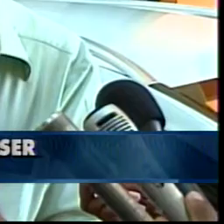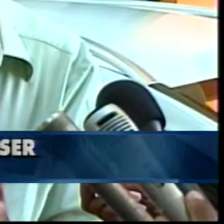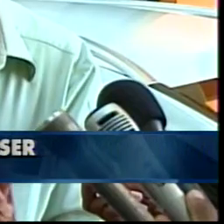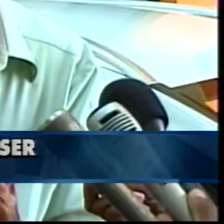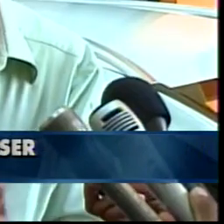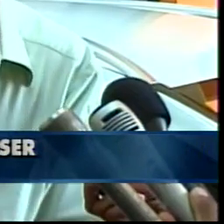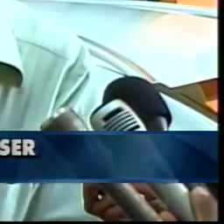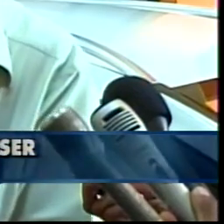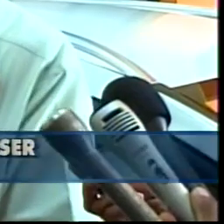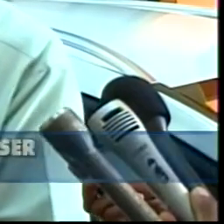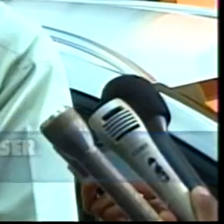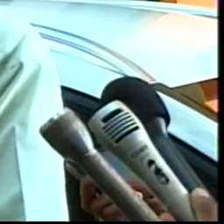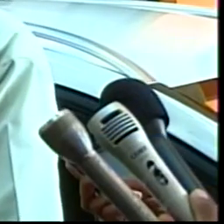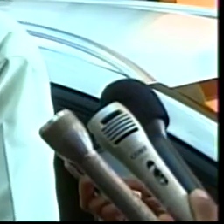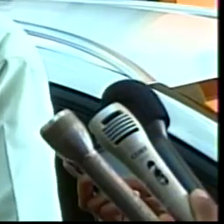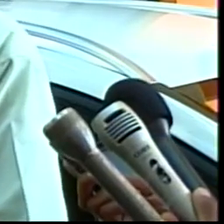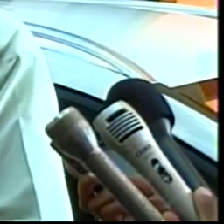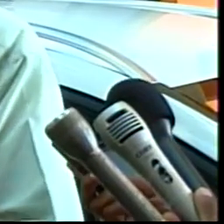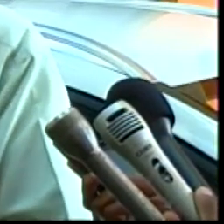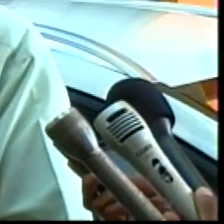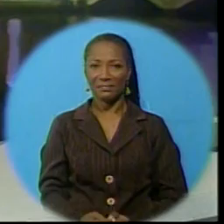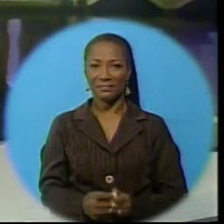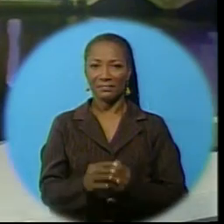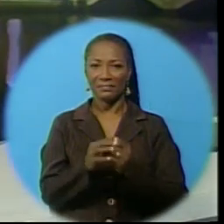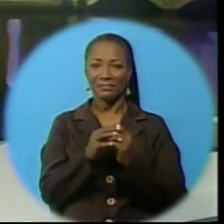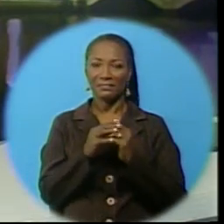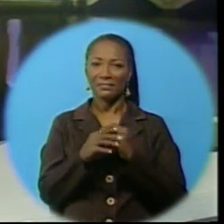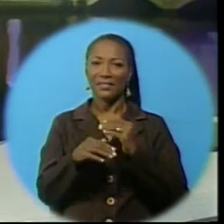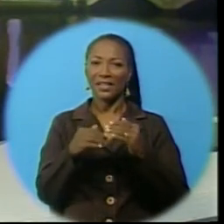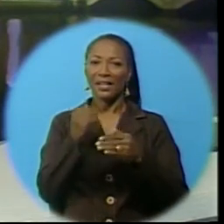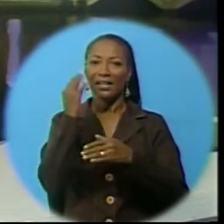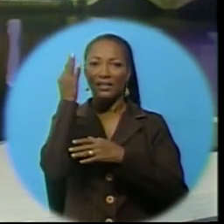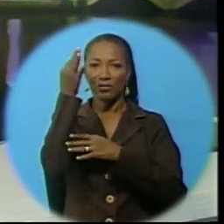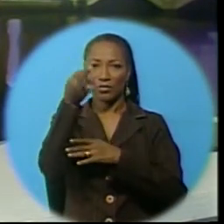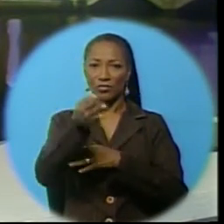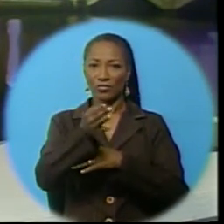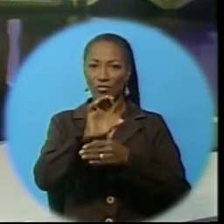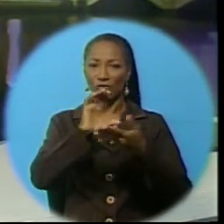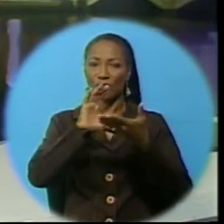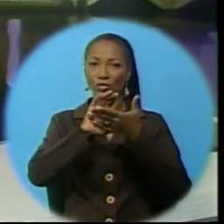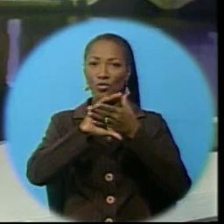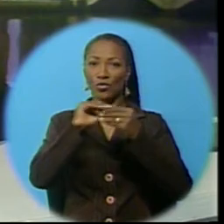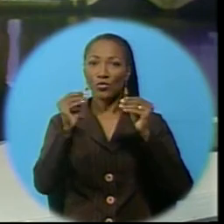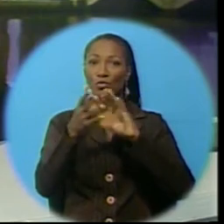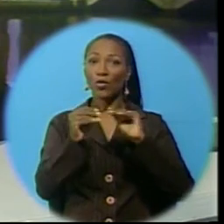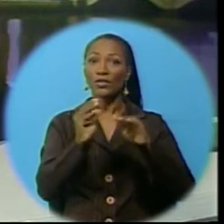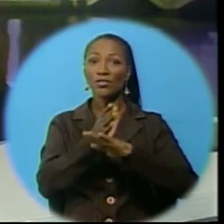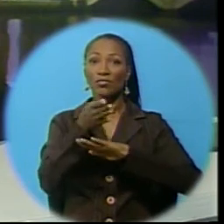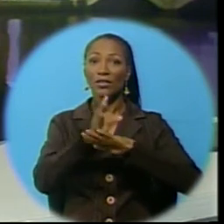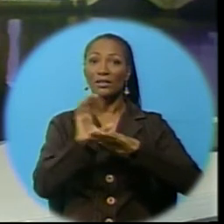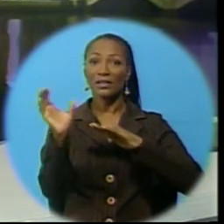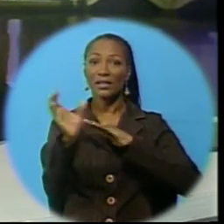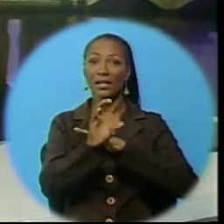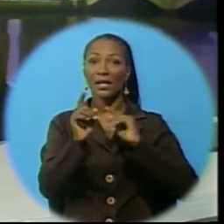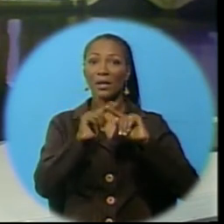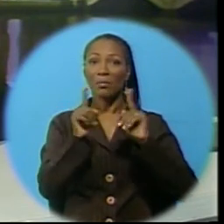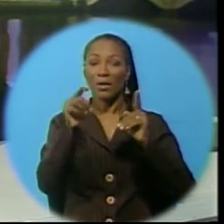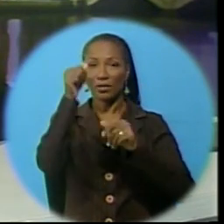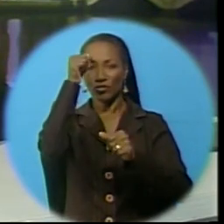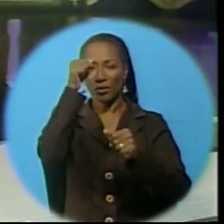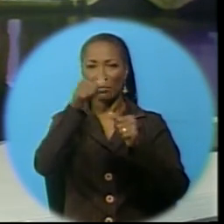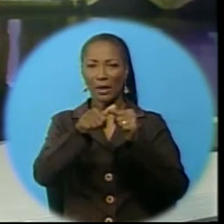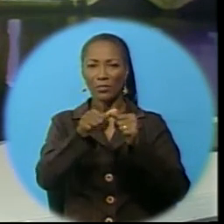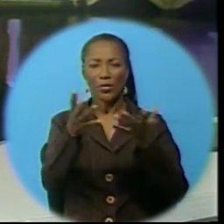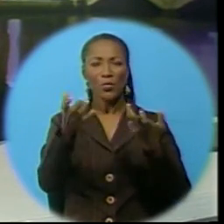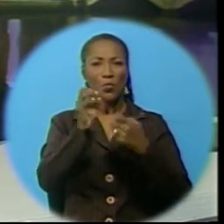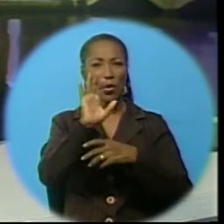of the historic core of Bridgetown. Still to come and look at some of the stories making headlines across the region. But first,